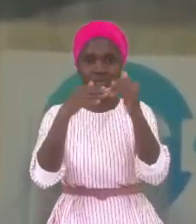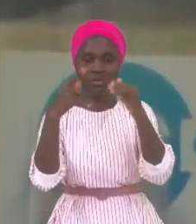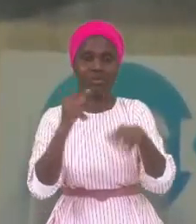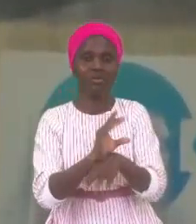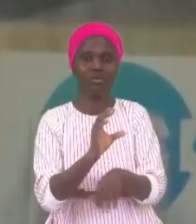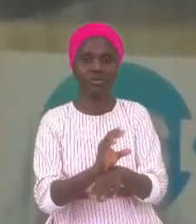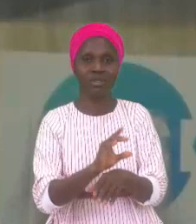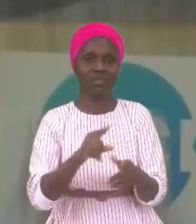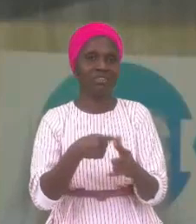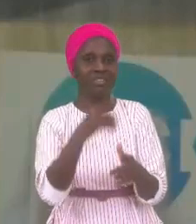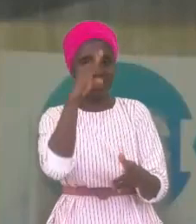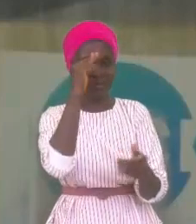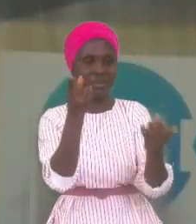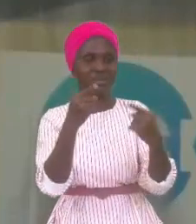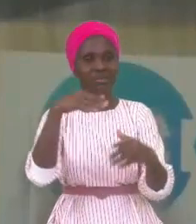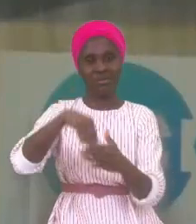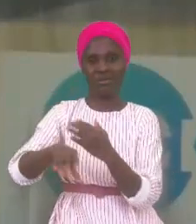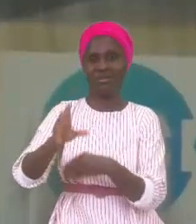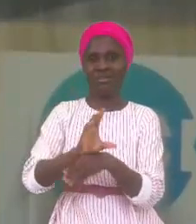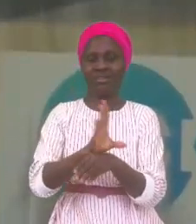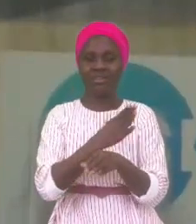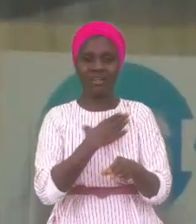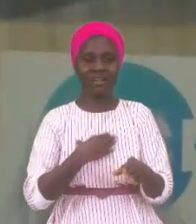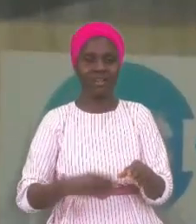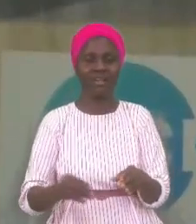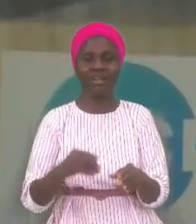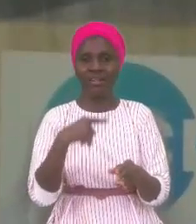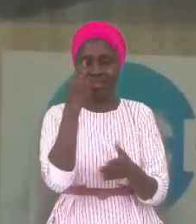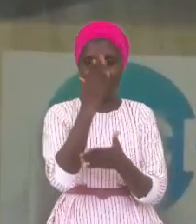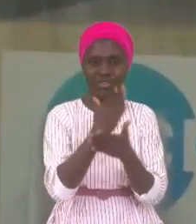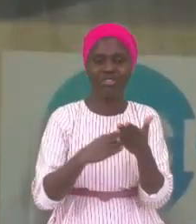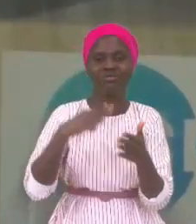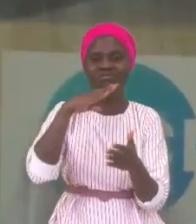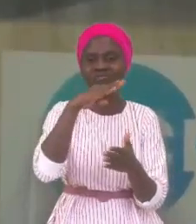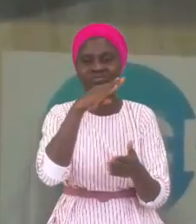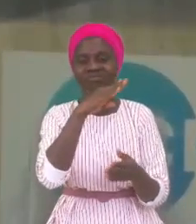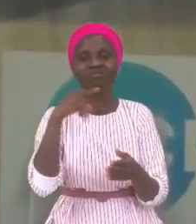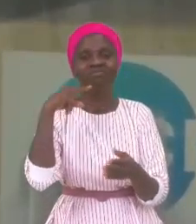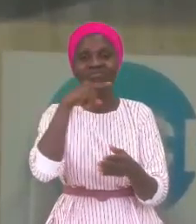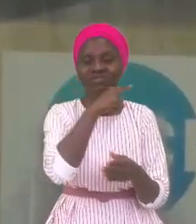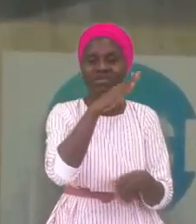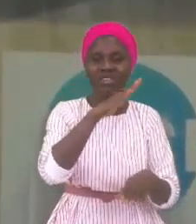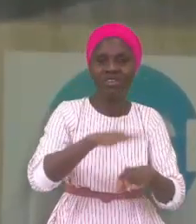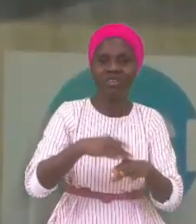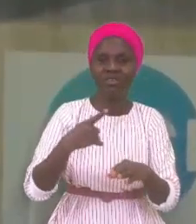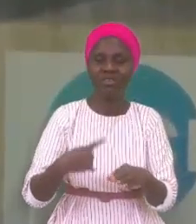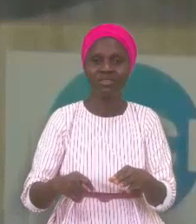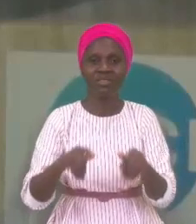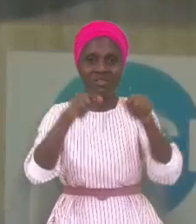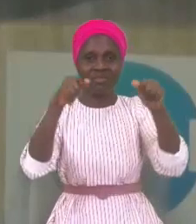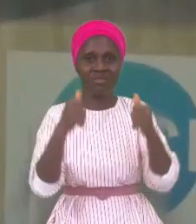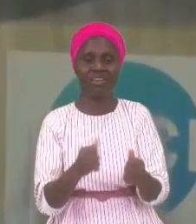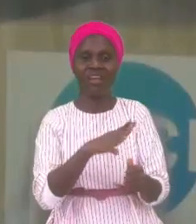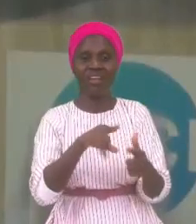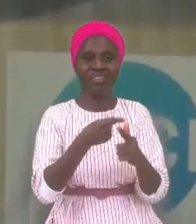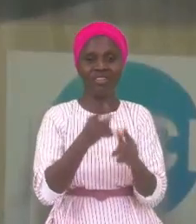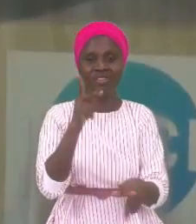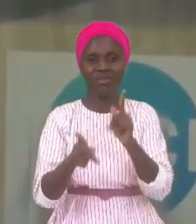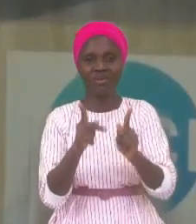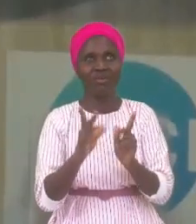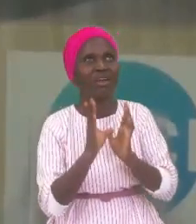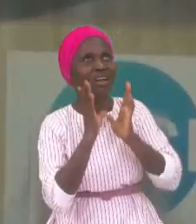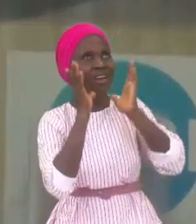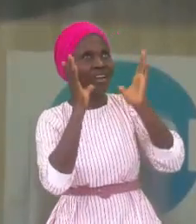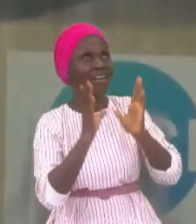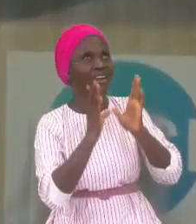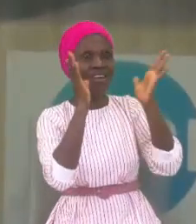on stage, and he dramatizes and says some good things, and the people, they shout, they holler, and they clap